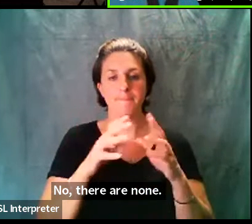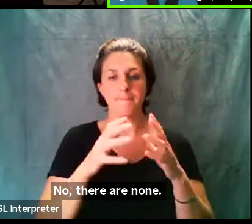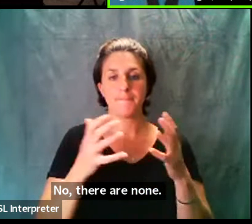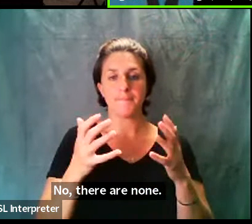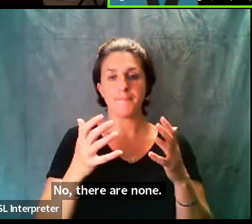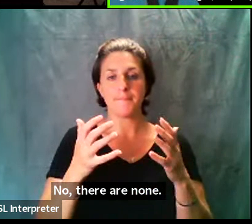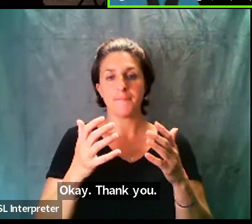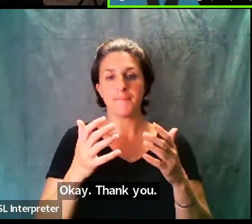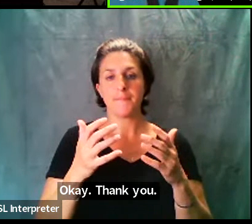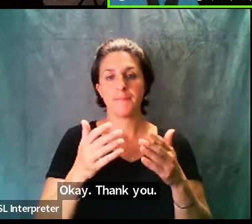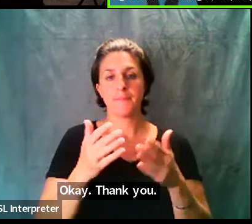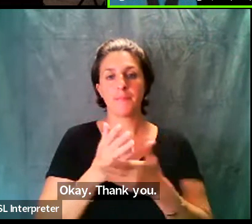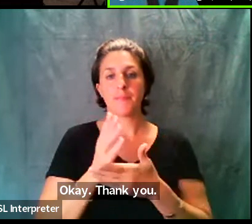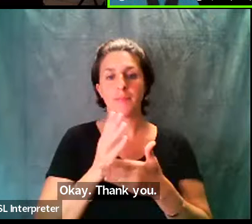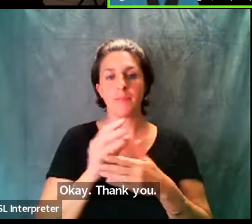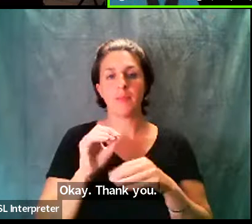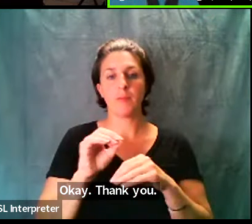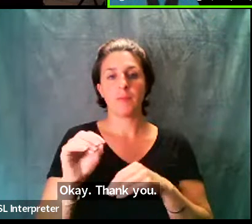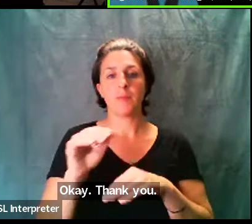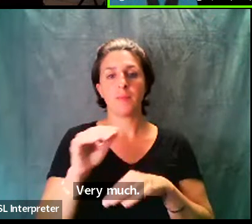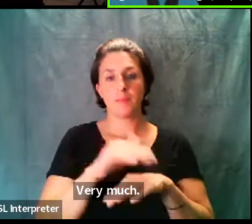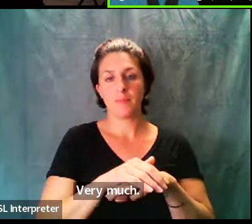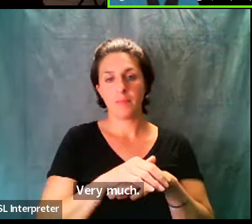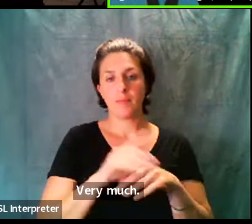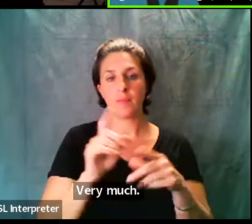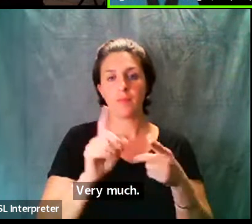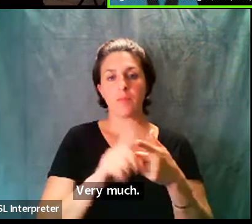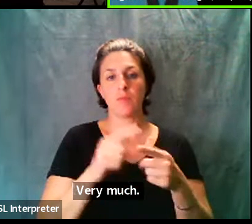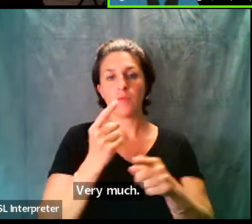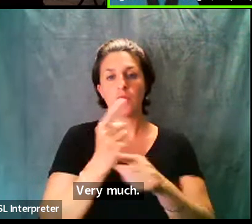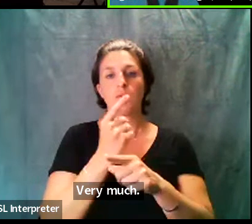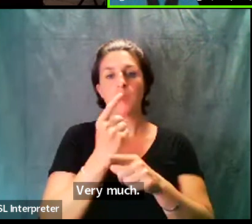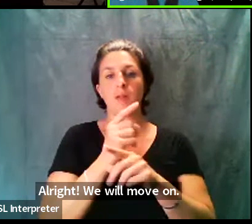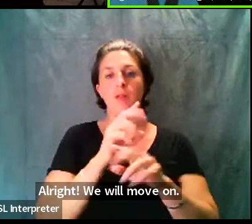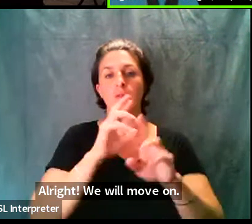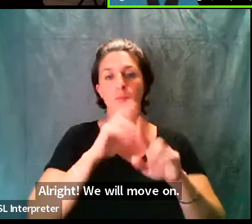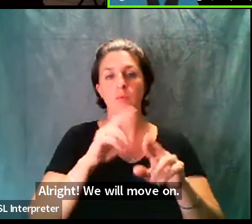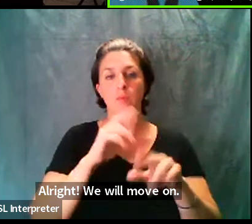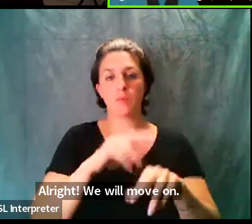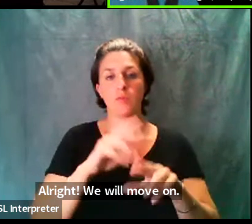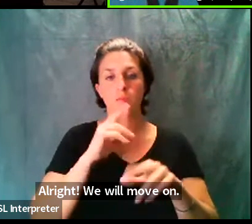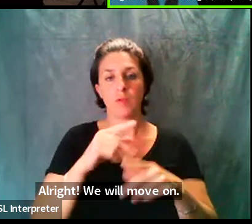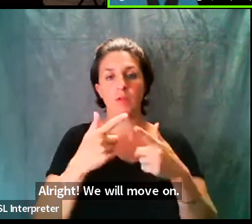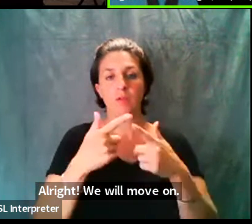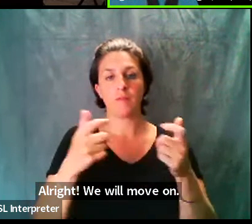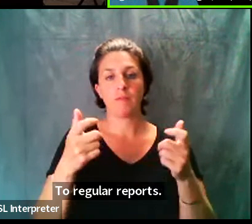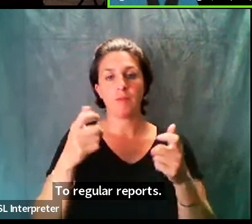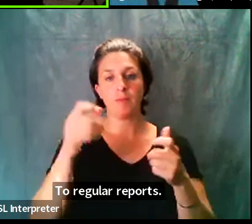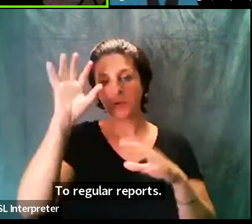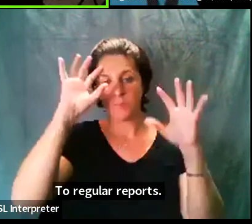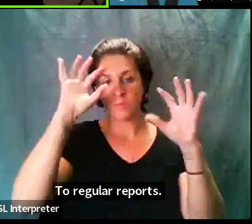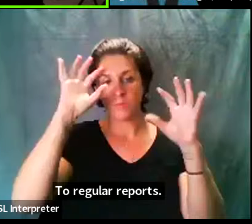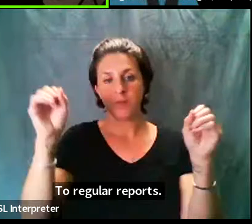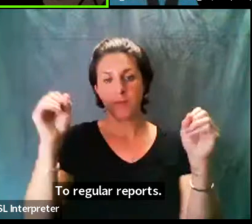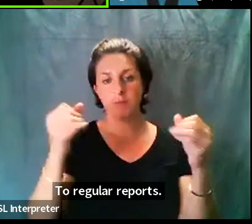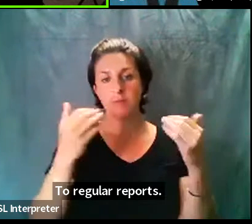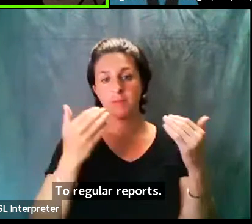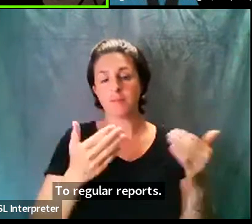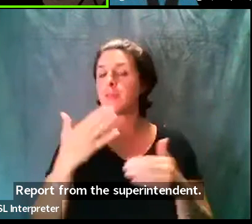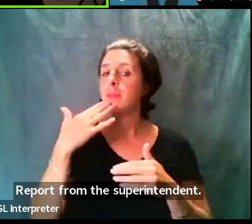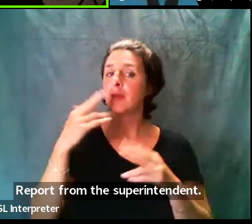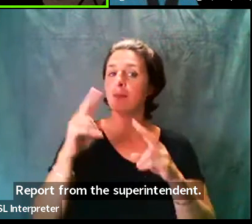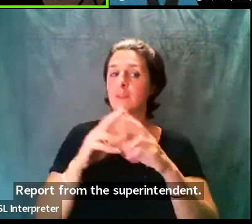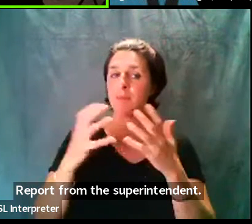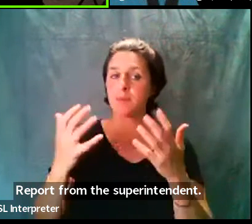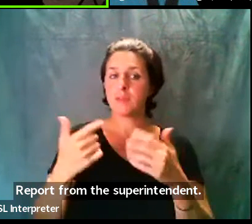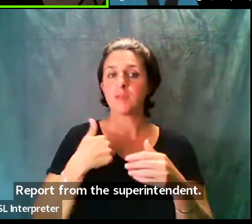All right, we will move on to regular reports. Report from the superintendent. Go Thank you ahead, very Mr. much. Thank you.